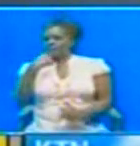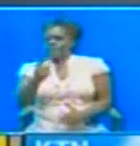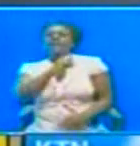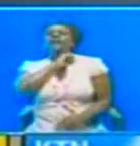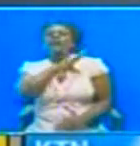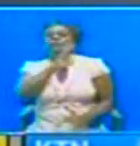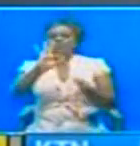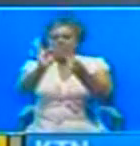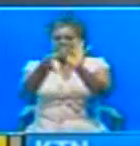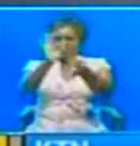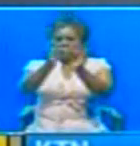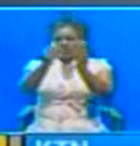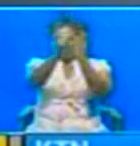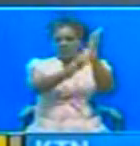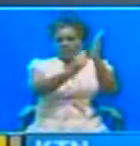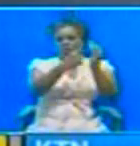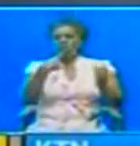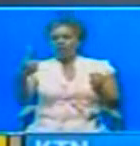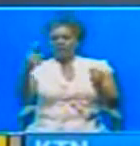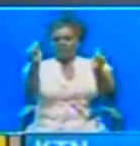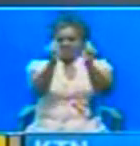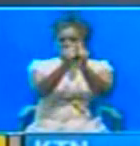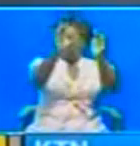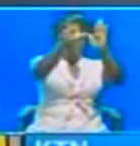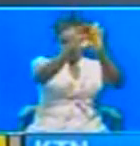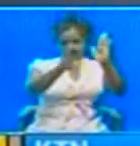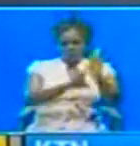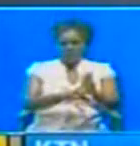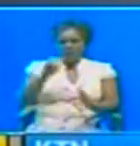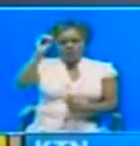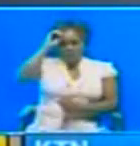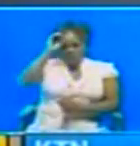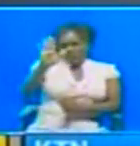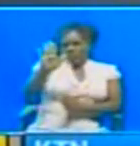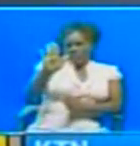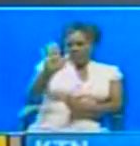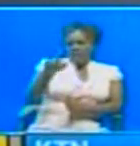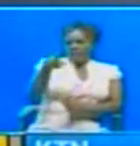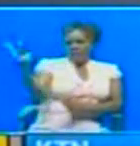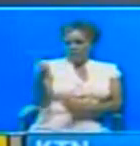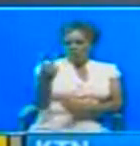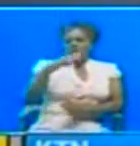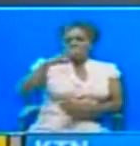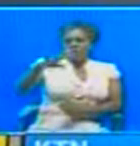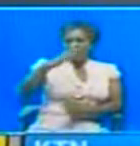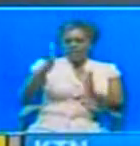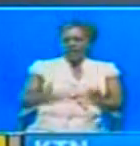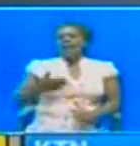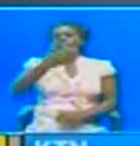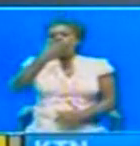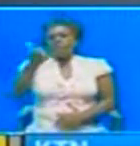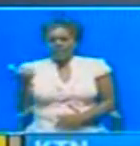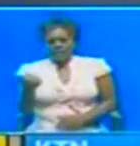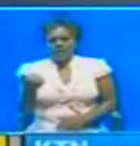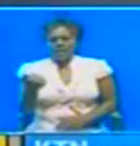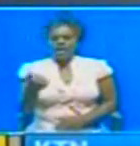the interpretation of Article 110 of the Constitution. In your own view, do you think both speakers needed to have been